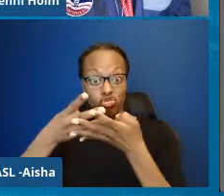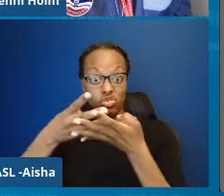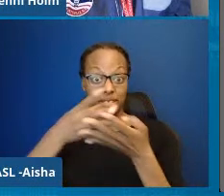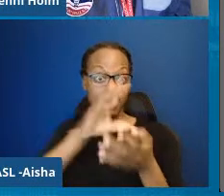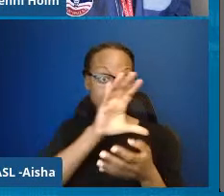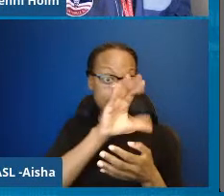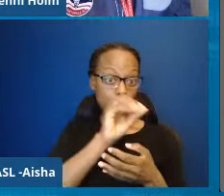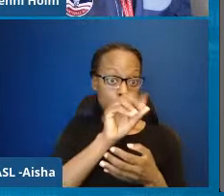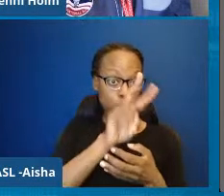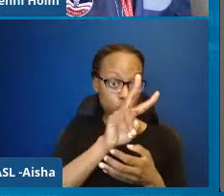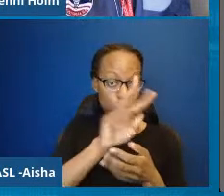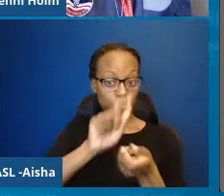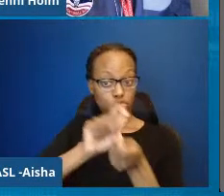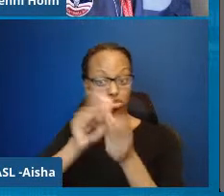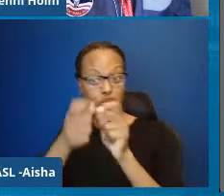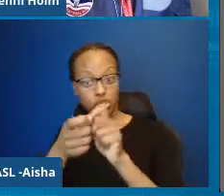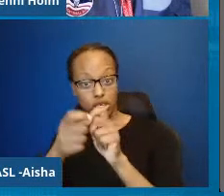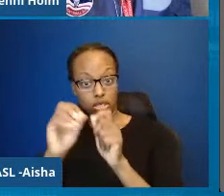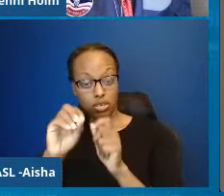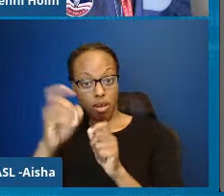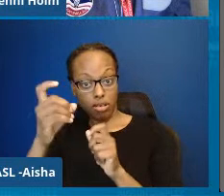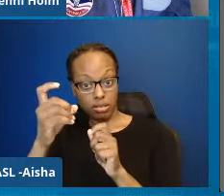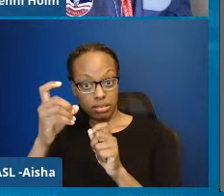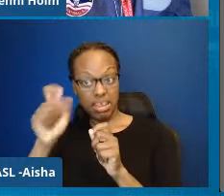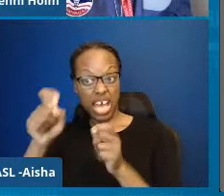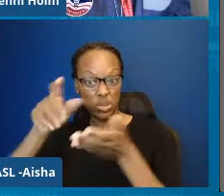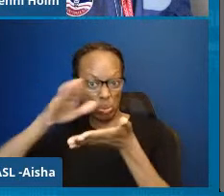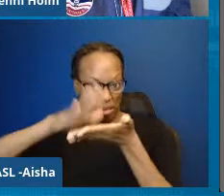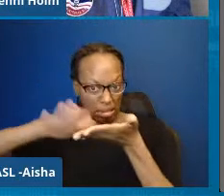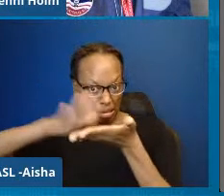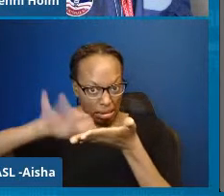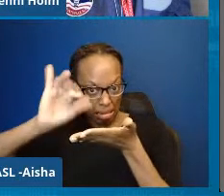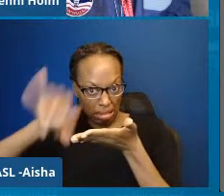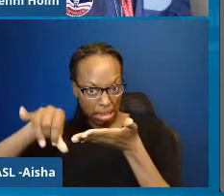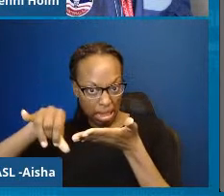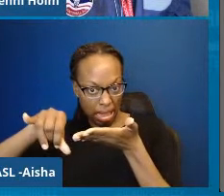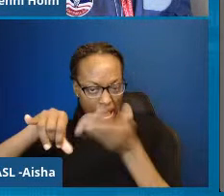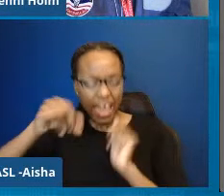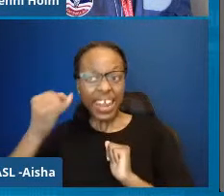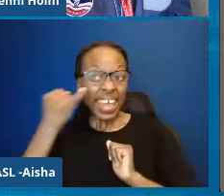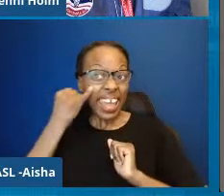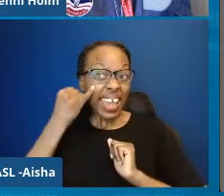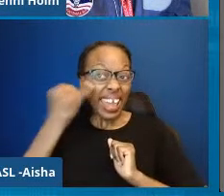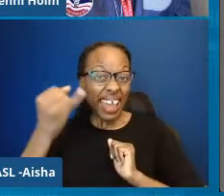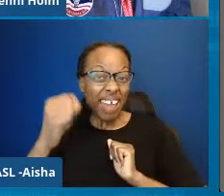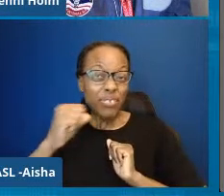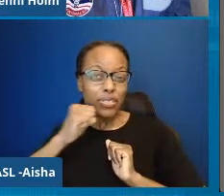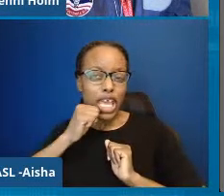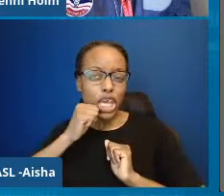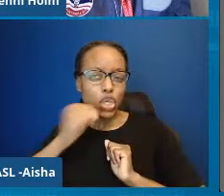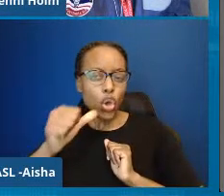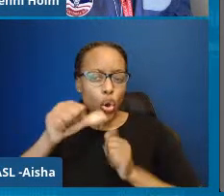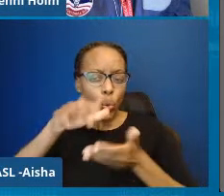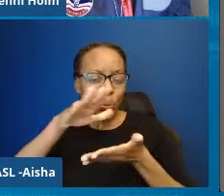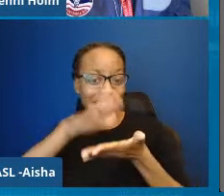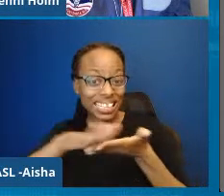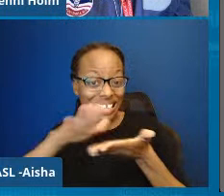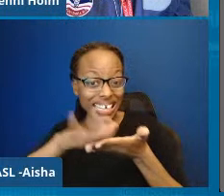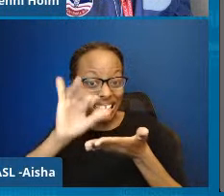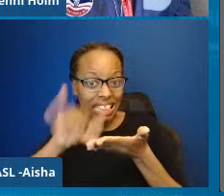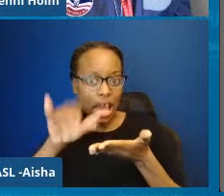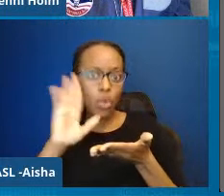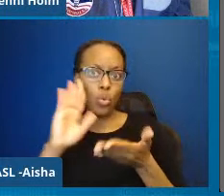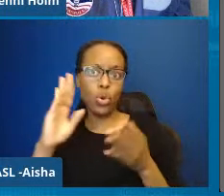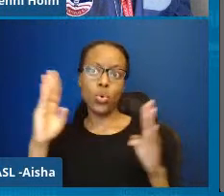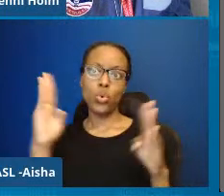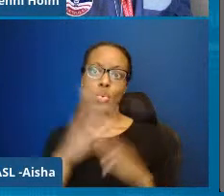To clean the air, and if they don't, they're in big trouble, right? What's going to happen? Yeah. I think, is it carbon monoxide or is it carbon dioxide? Anyone?